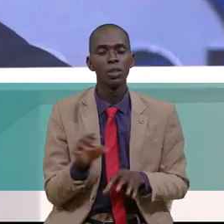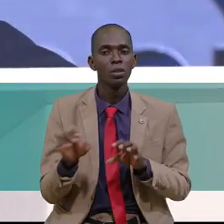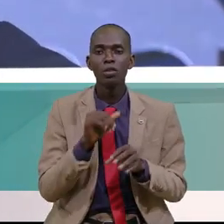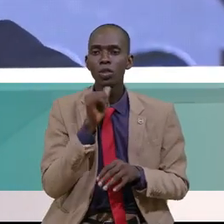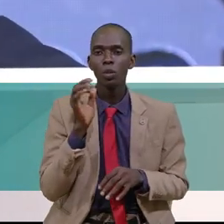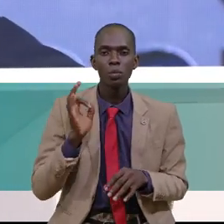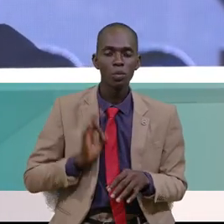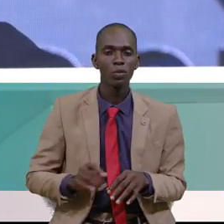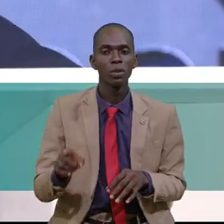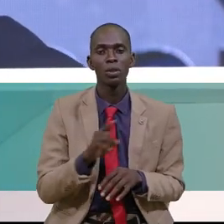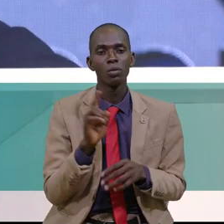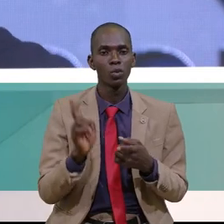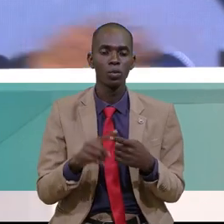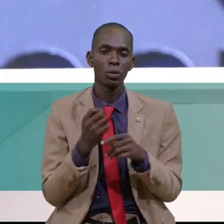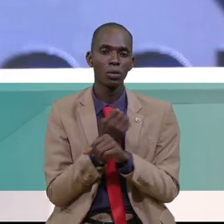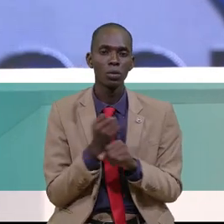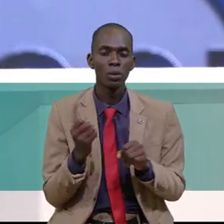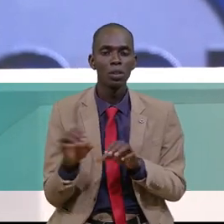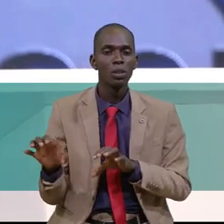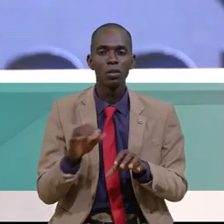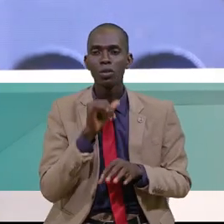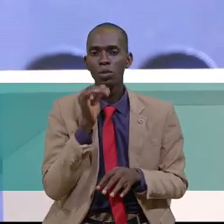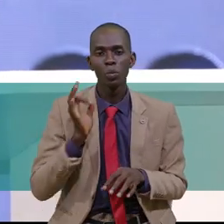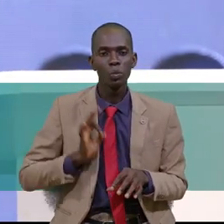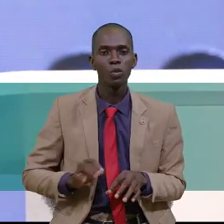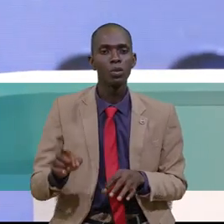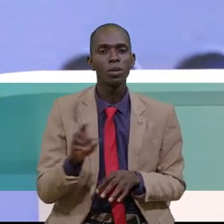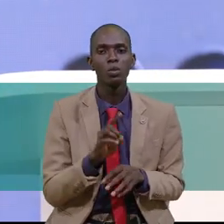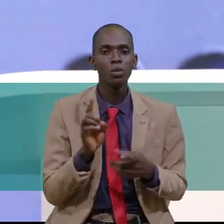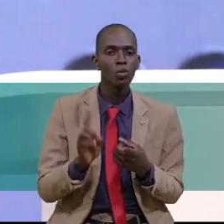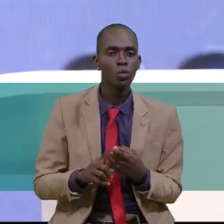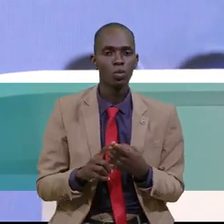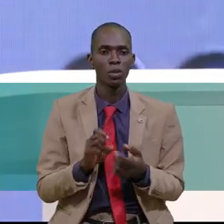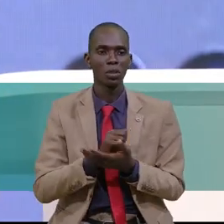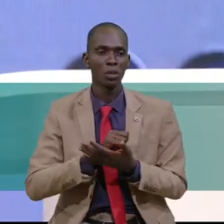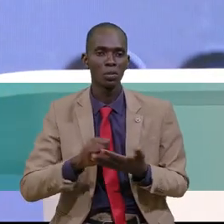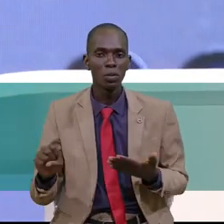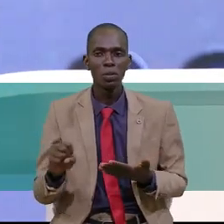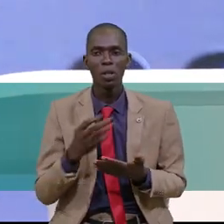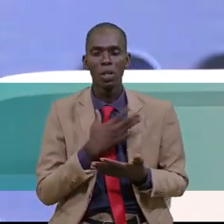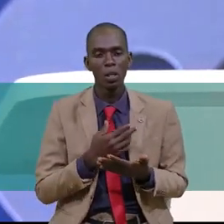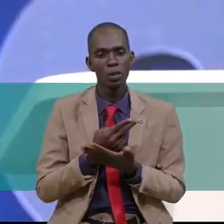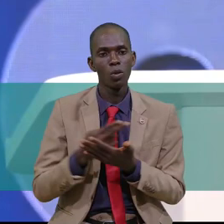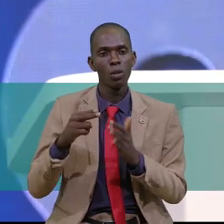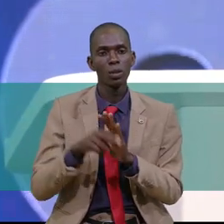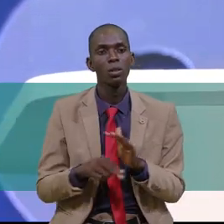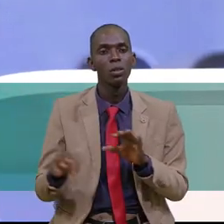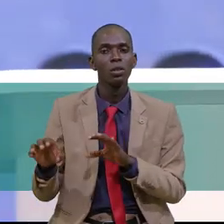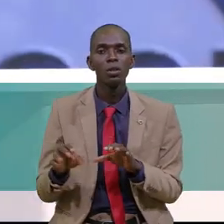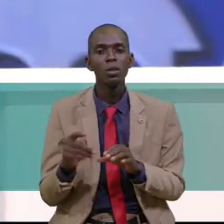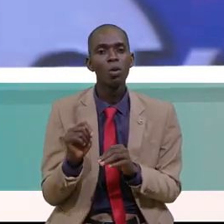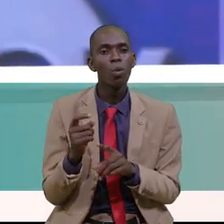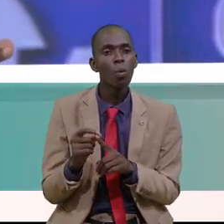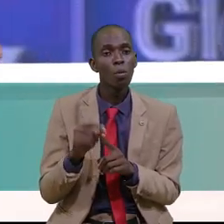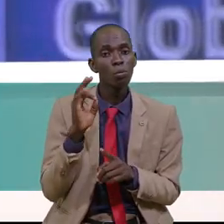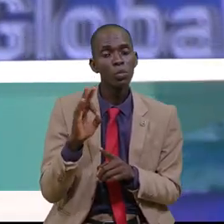them unto salvation. Did not profit them unto sanctification and holiness. The word preached did not